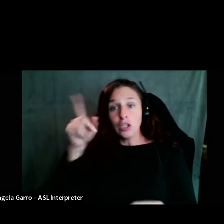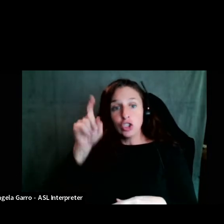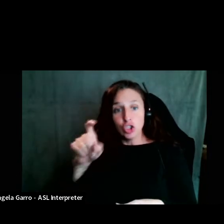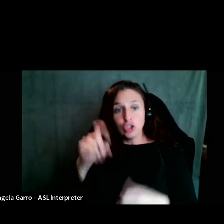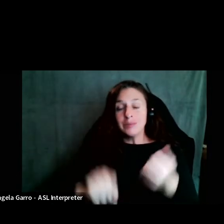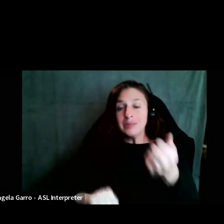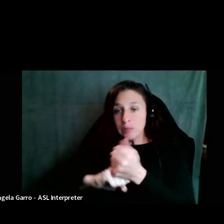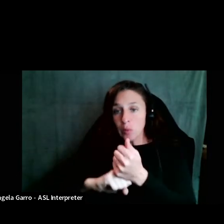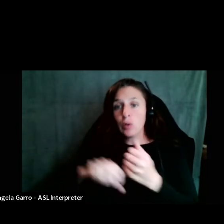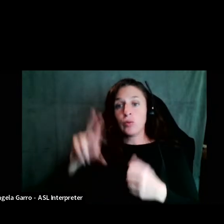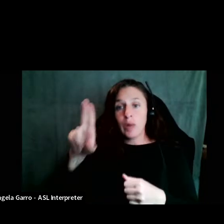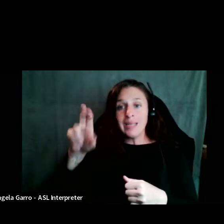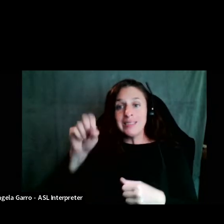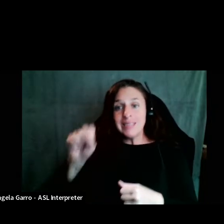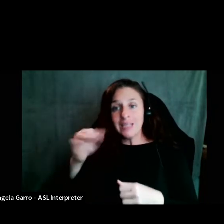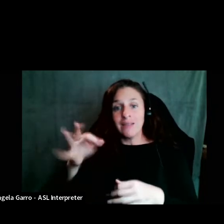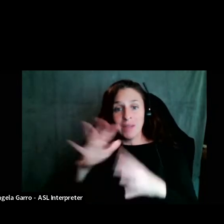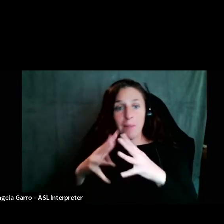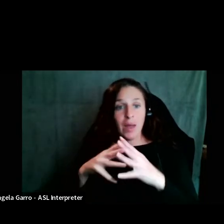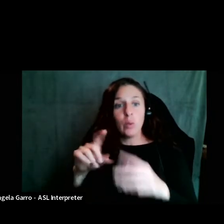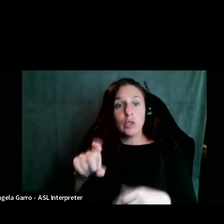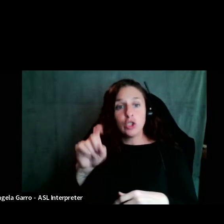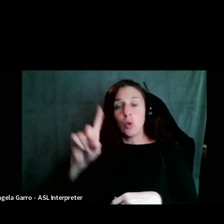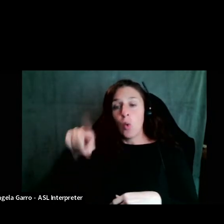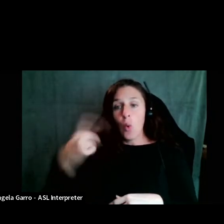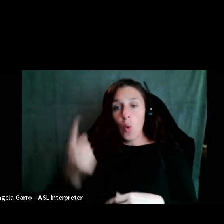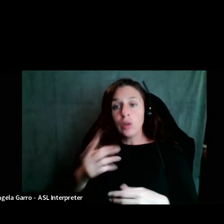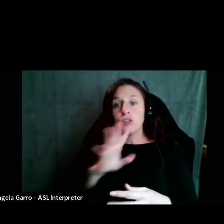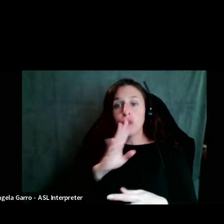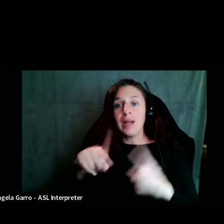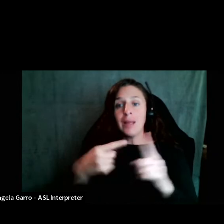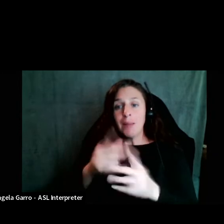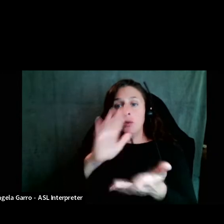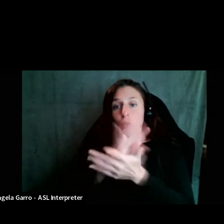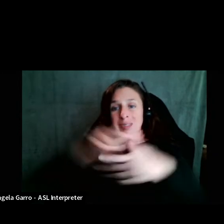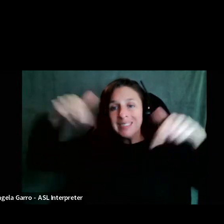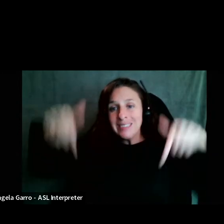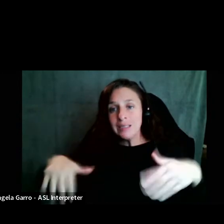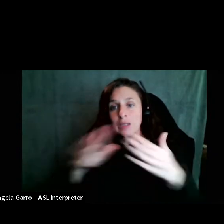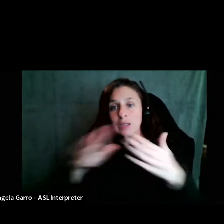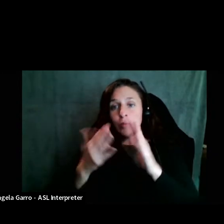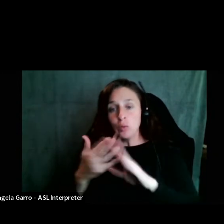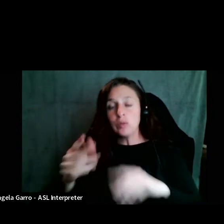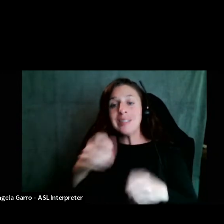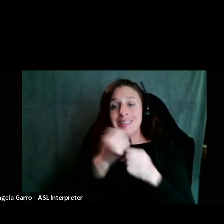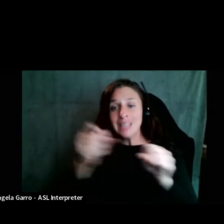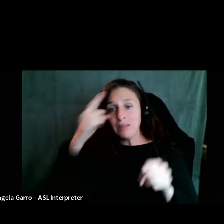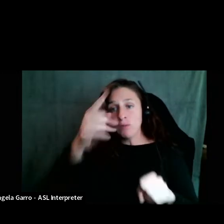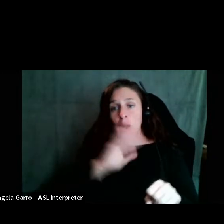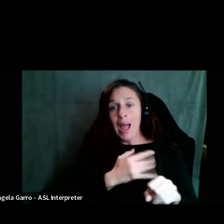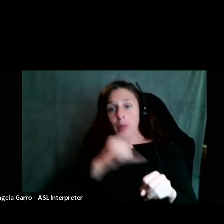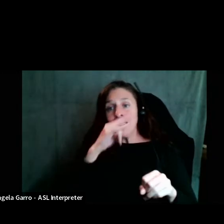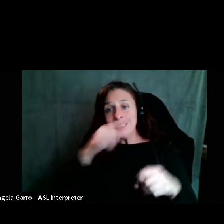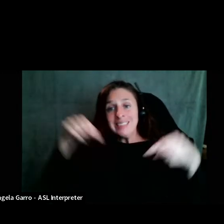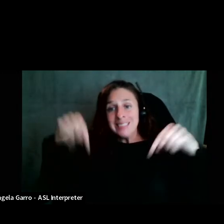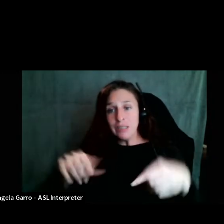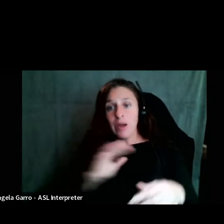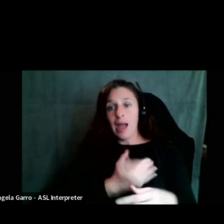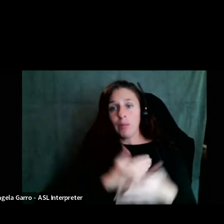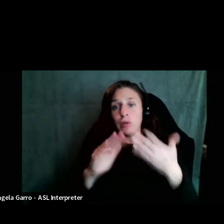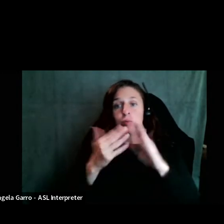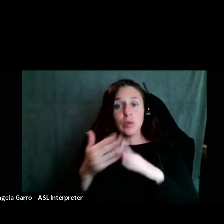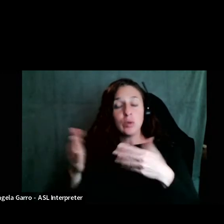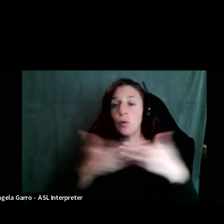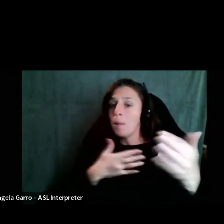of America. We should only be talking about schools here in our community, the safety for our children here in our community, no